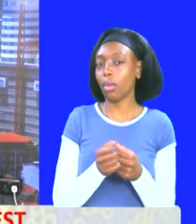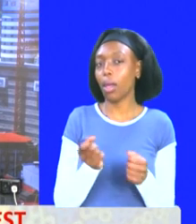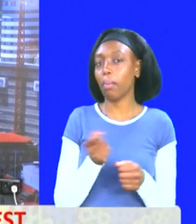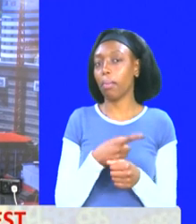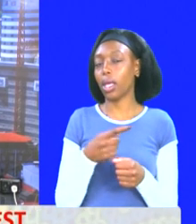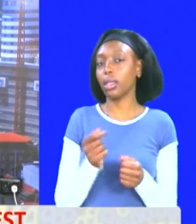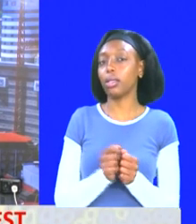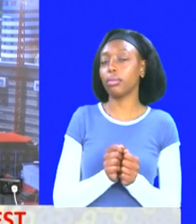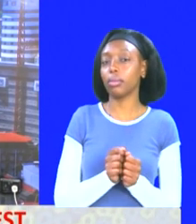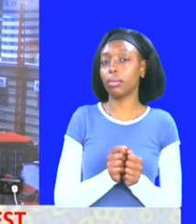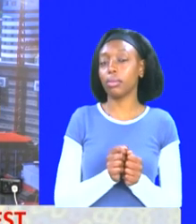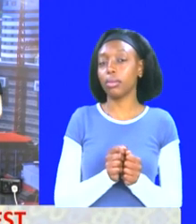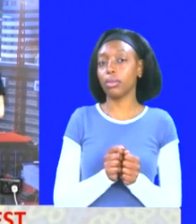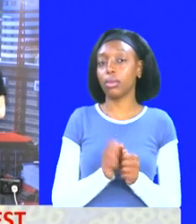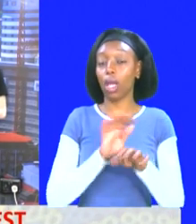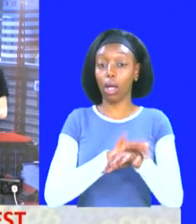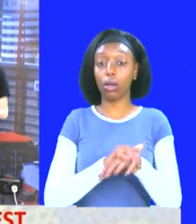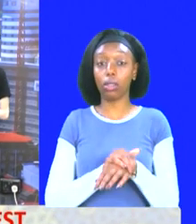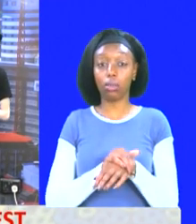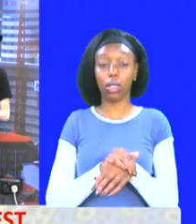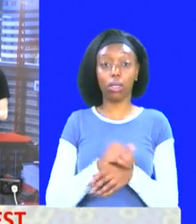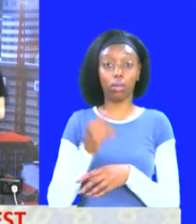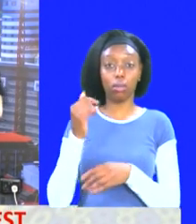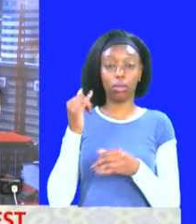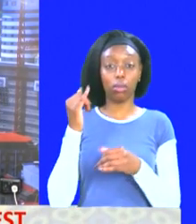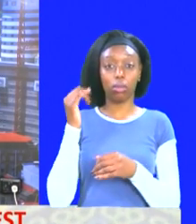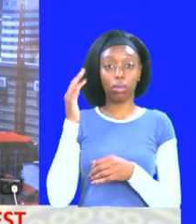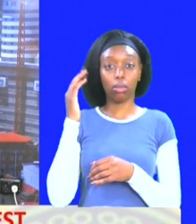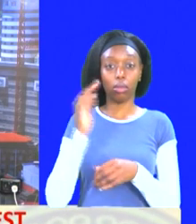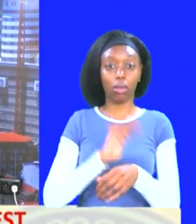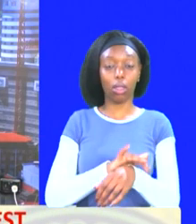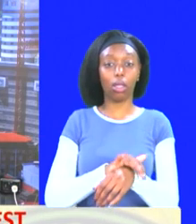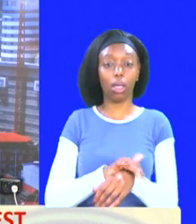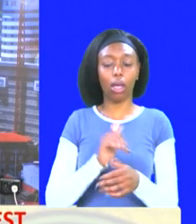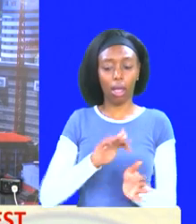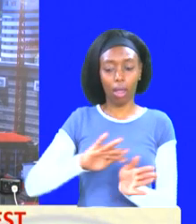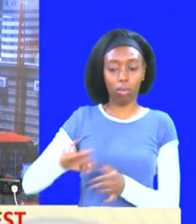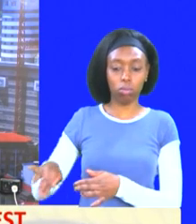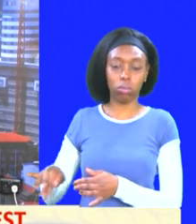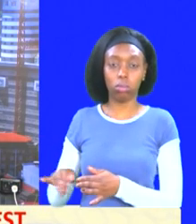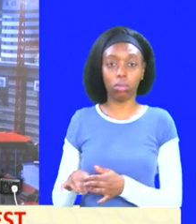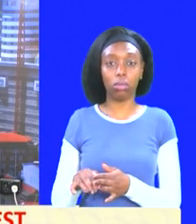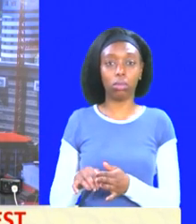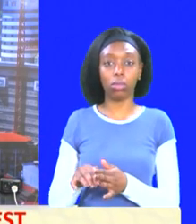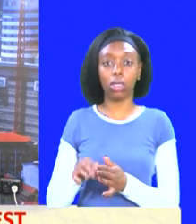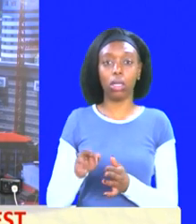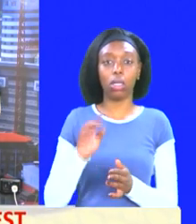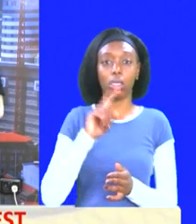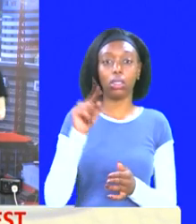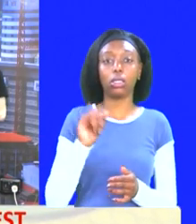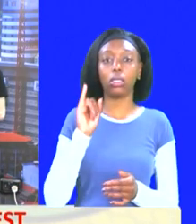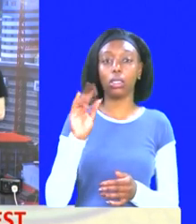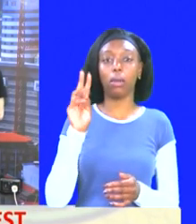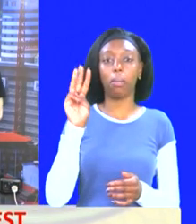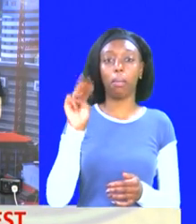sasa Smollet, this one caught my attention, where Zimbabweans politicians are using dancehall to woo